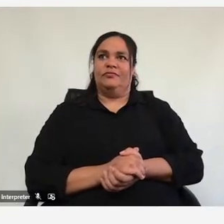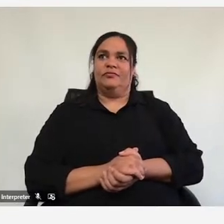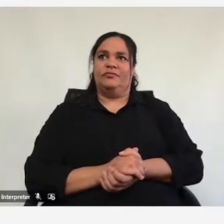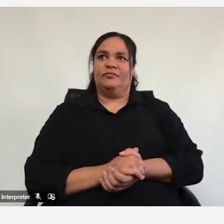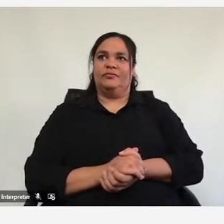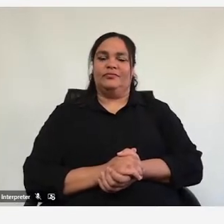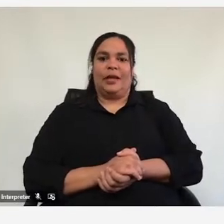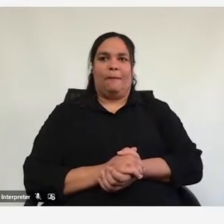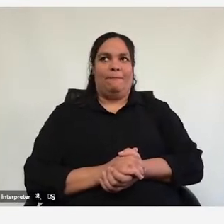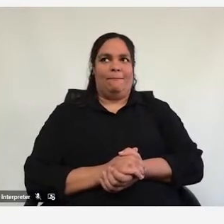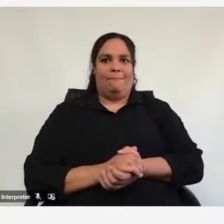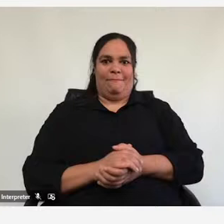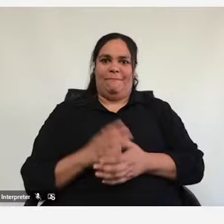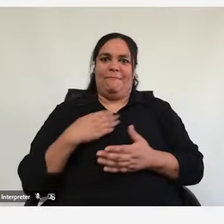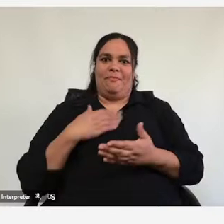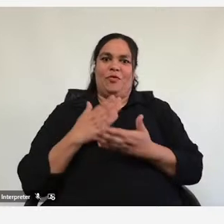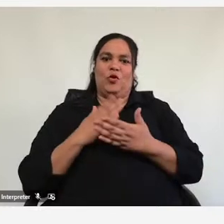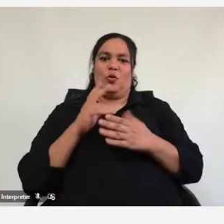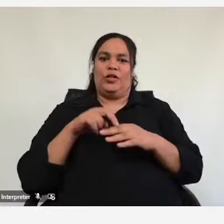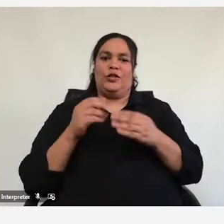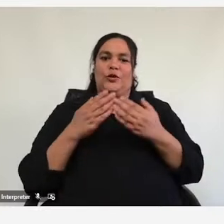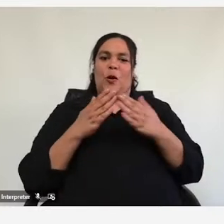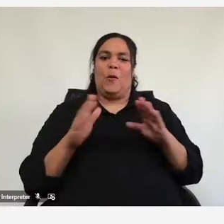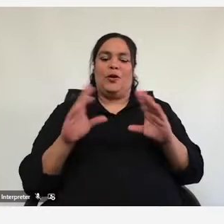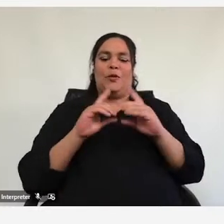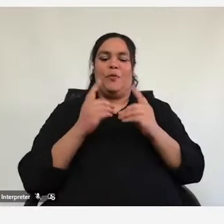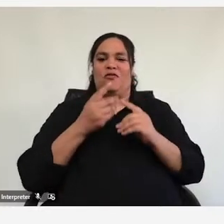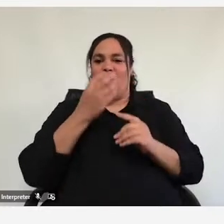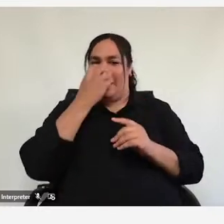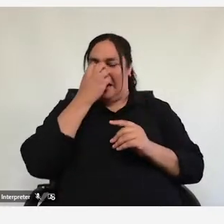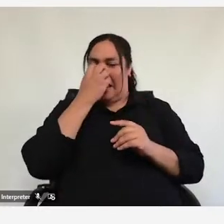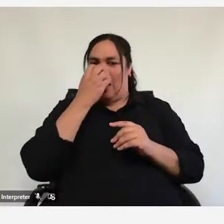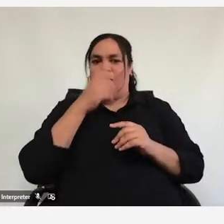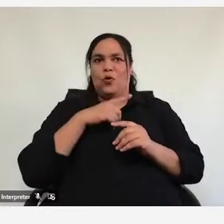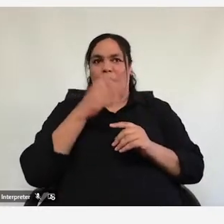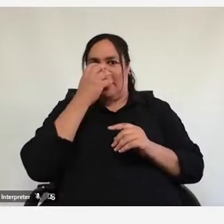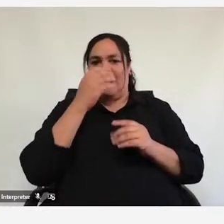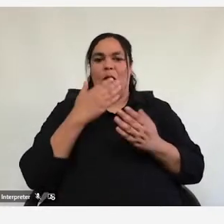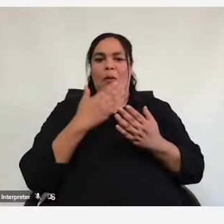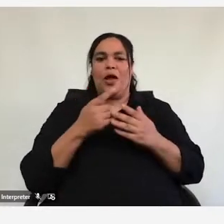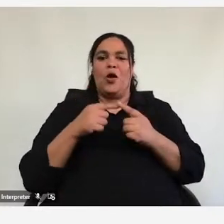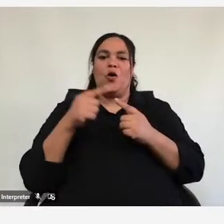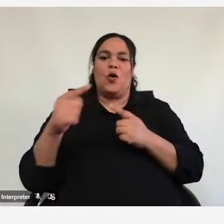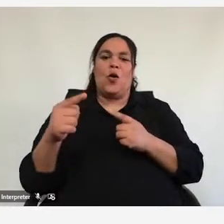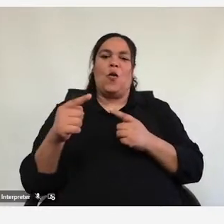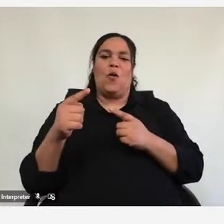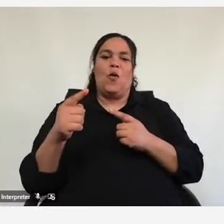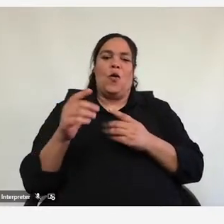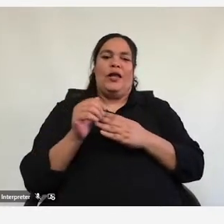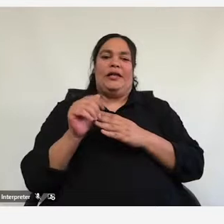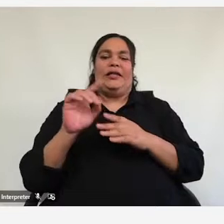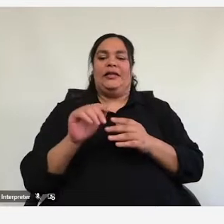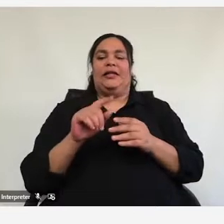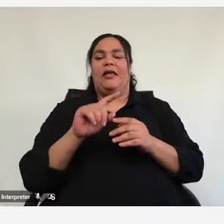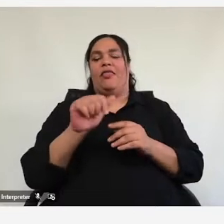I'm sure we must open a department of clowns so that clowns can actually just go and lead the